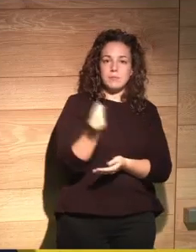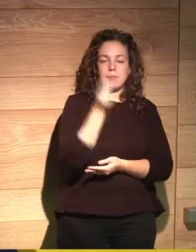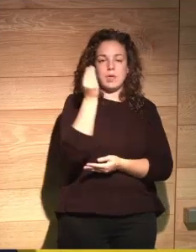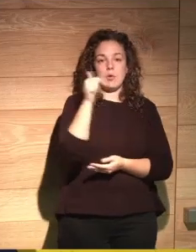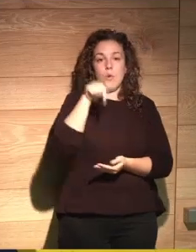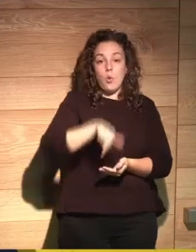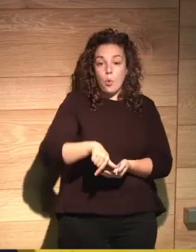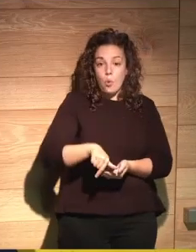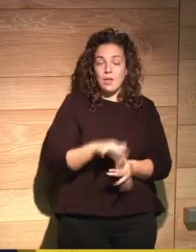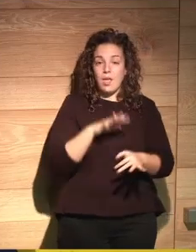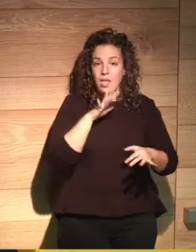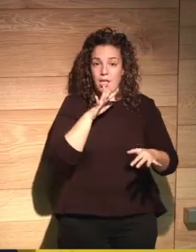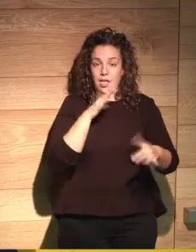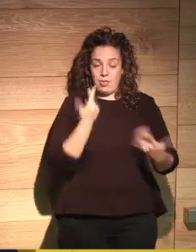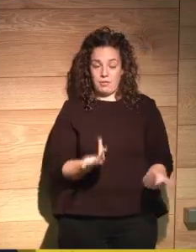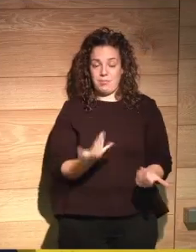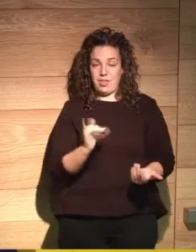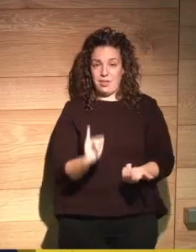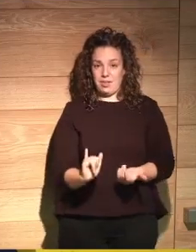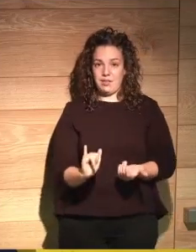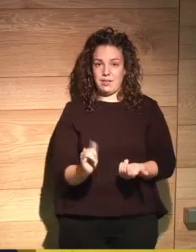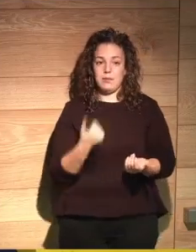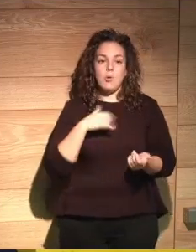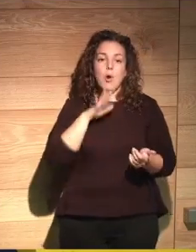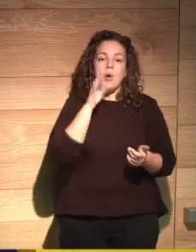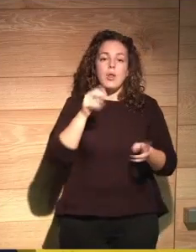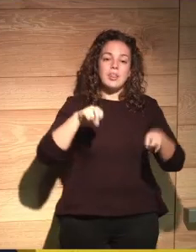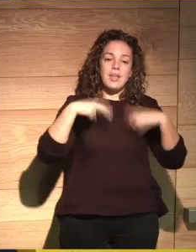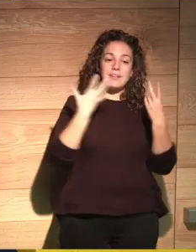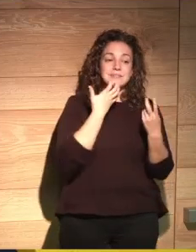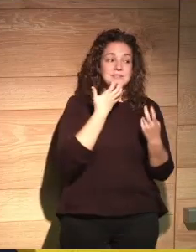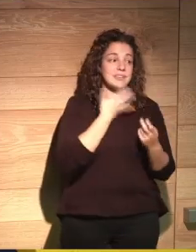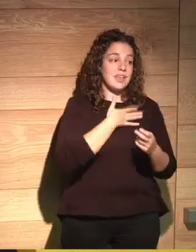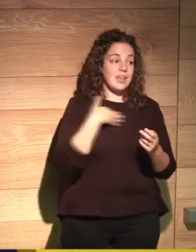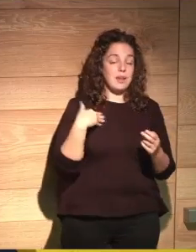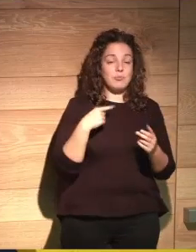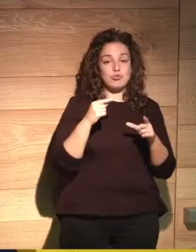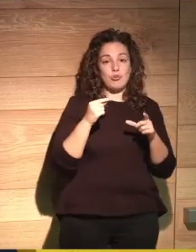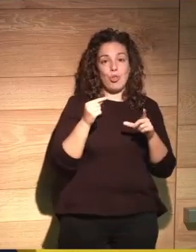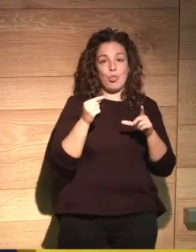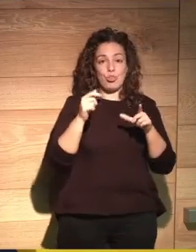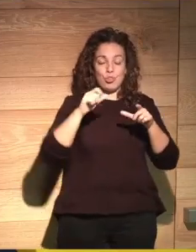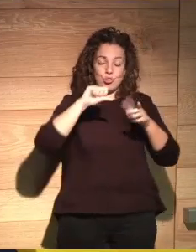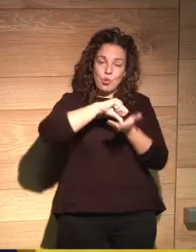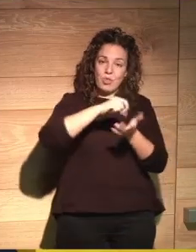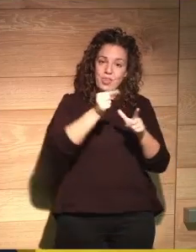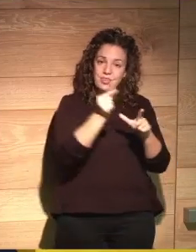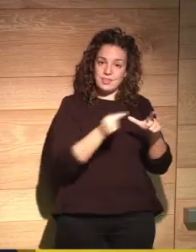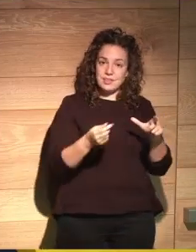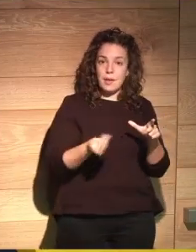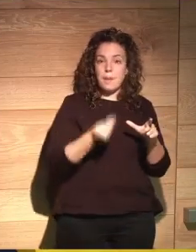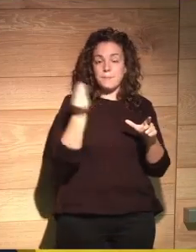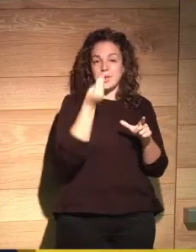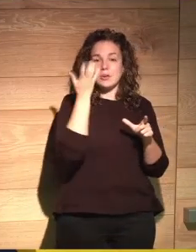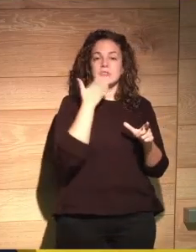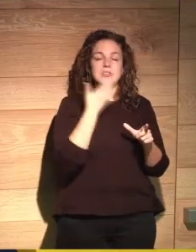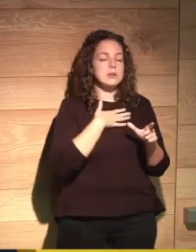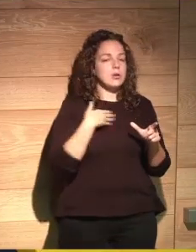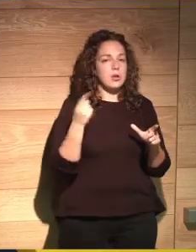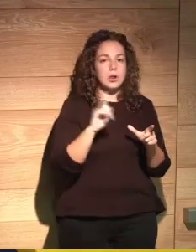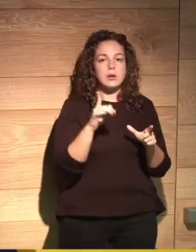will enable us to understand cities better. Now we have this. We have data. We have this dimension. We can understand cities better. And